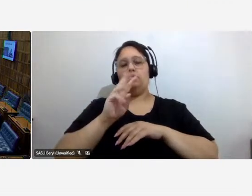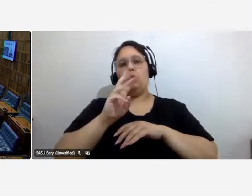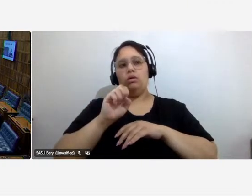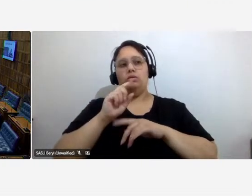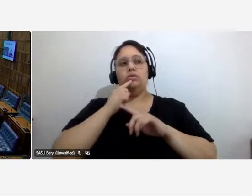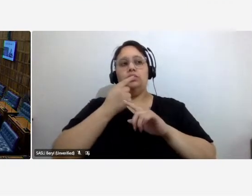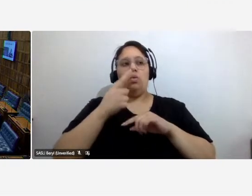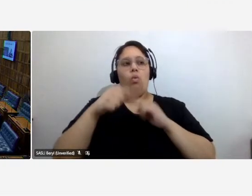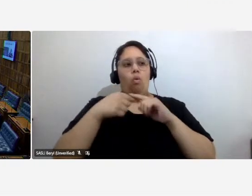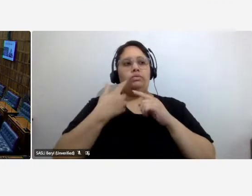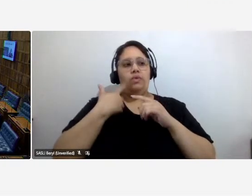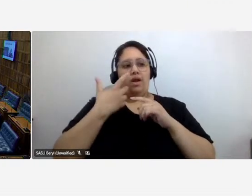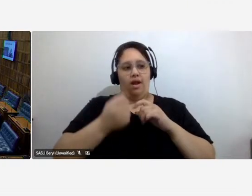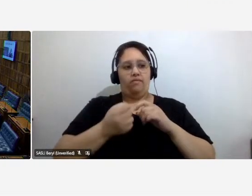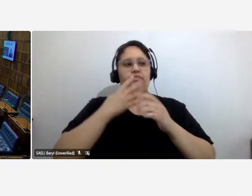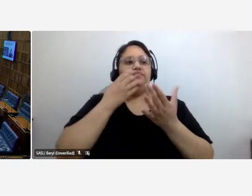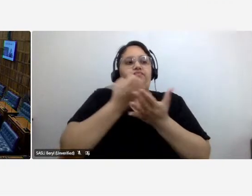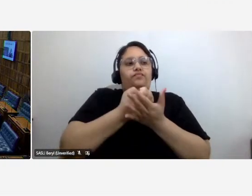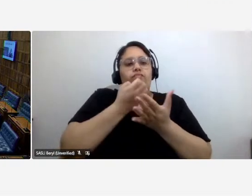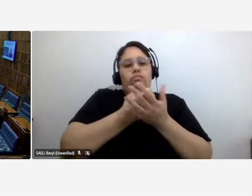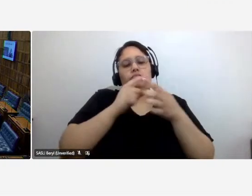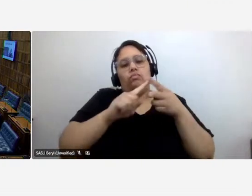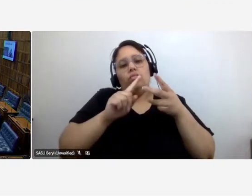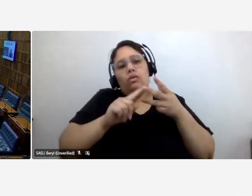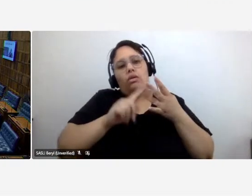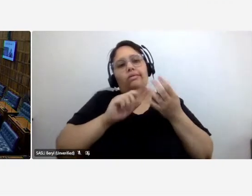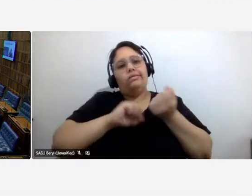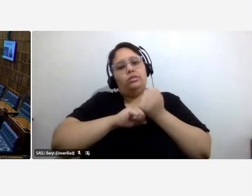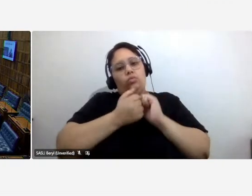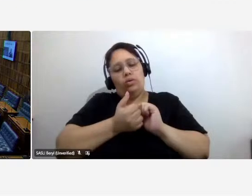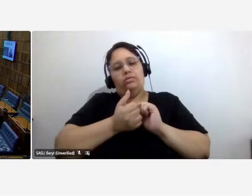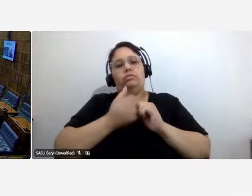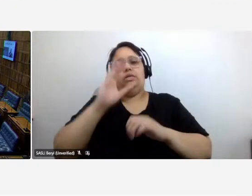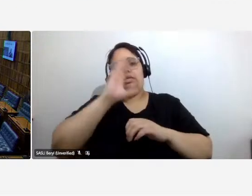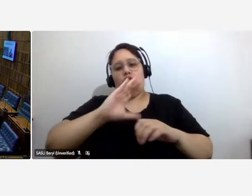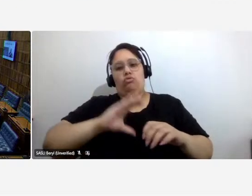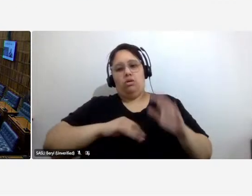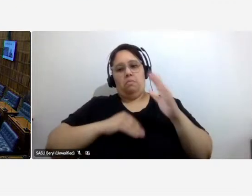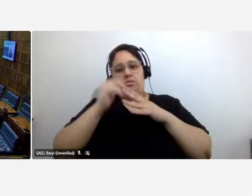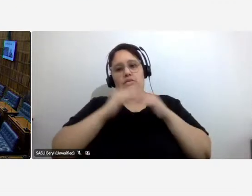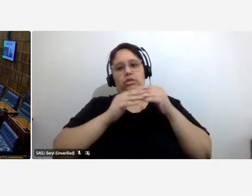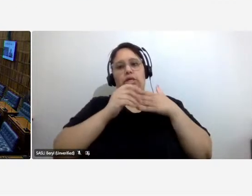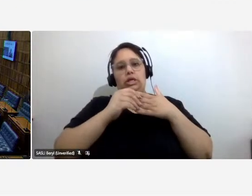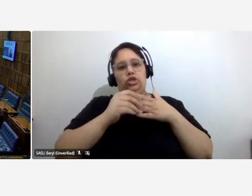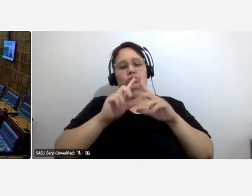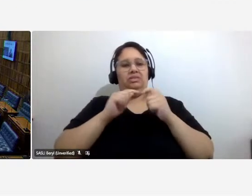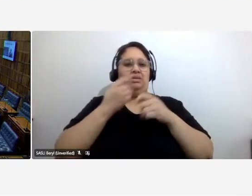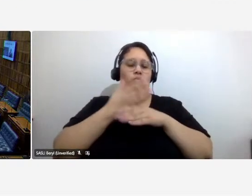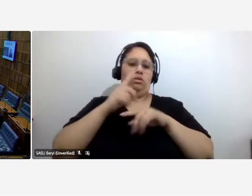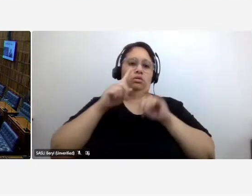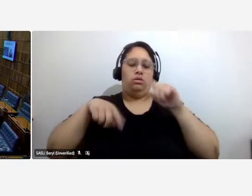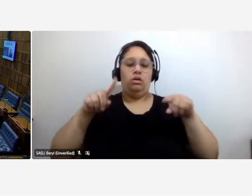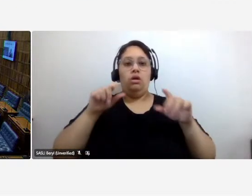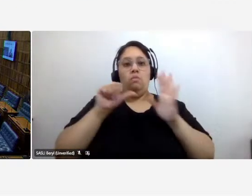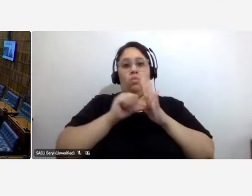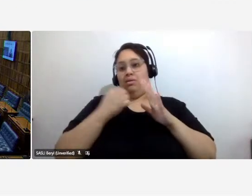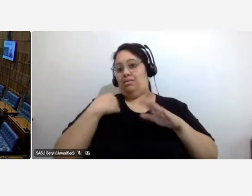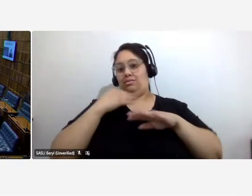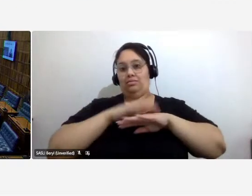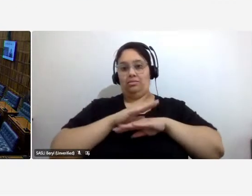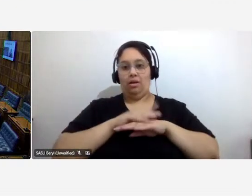have anecdotal evidence for sport, character building, leadership, teamwork, etc. What was important then